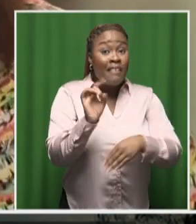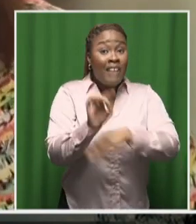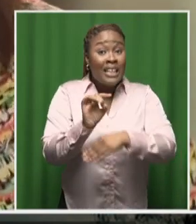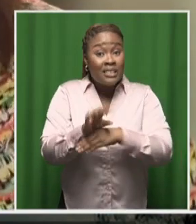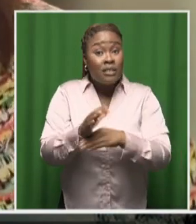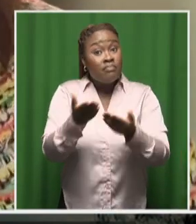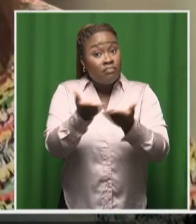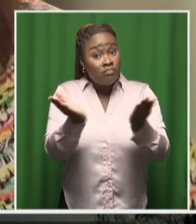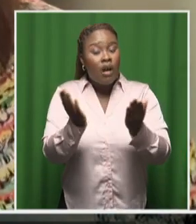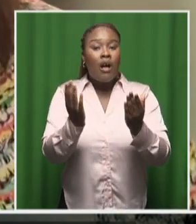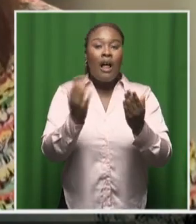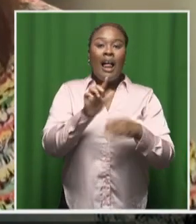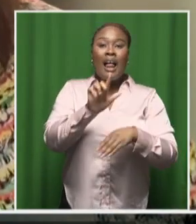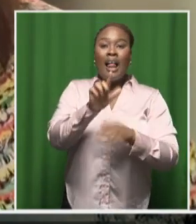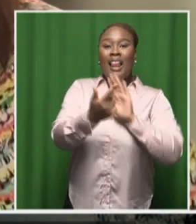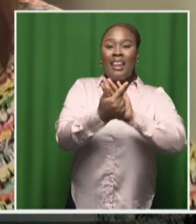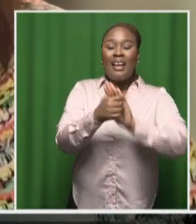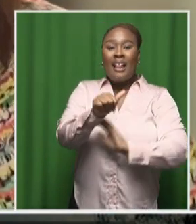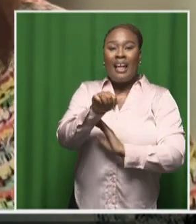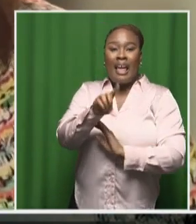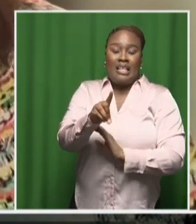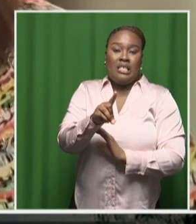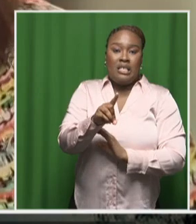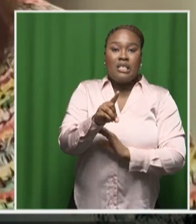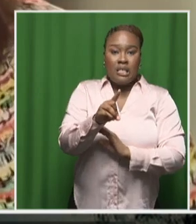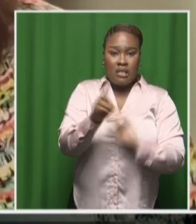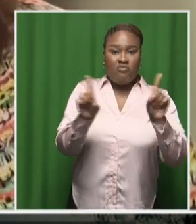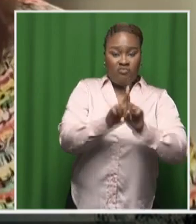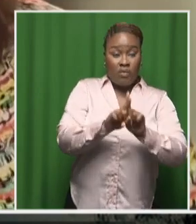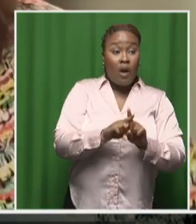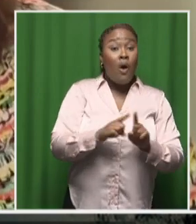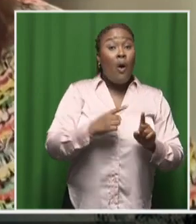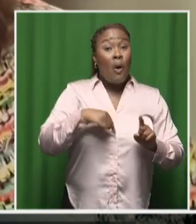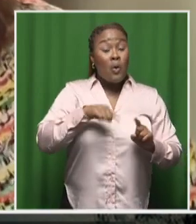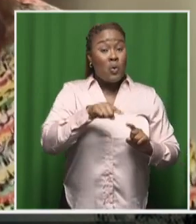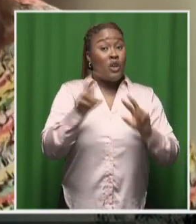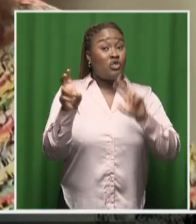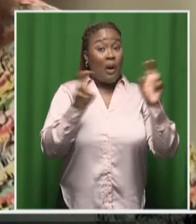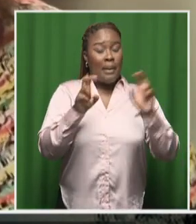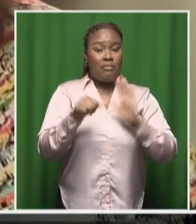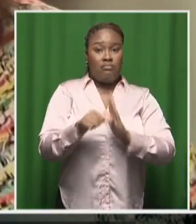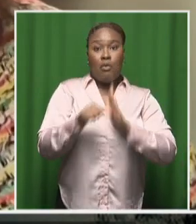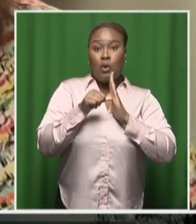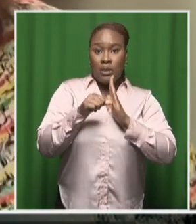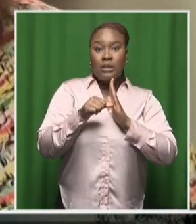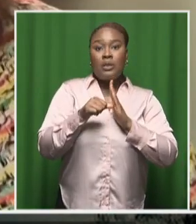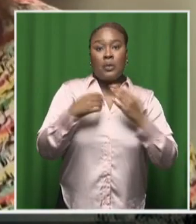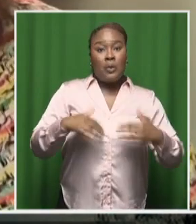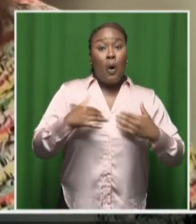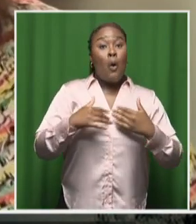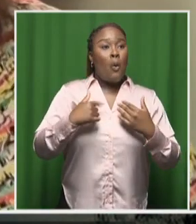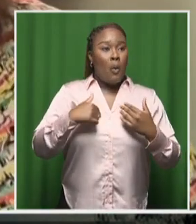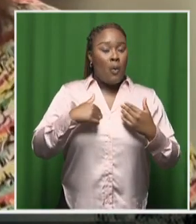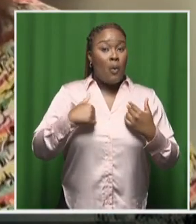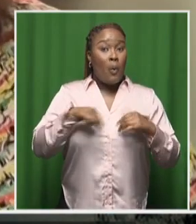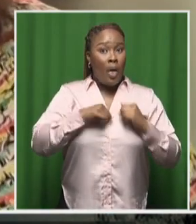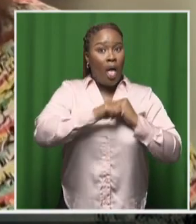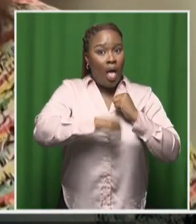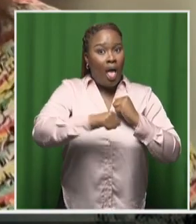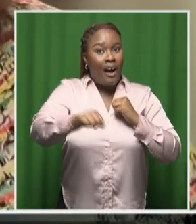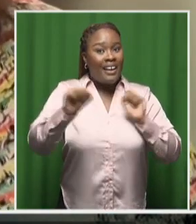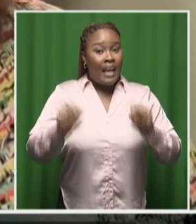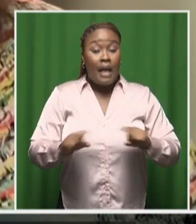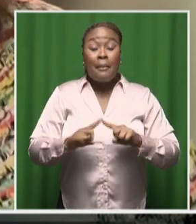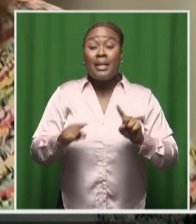you. Seehaam, thank you. We could spend the hour speaking about this because it's a very big topic. Seehaam Samaai is a director at the Women's